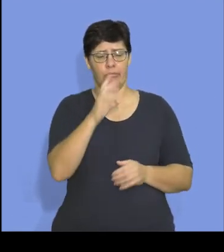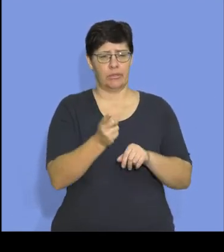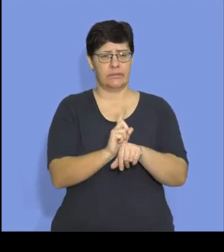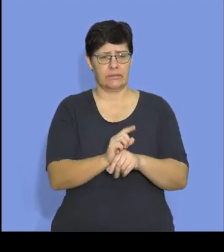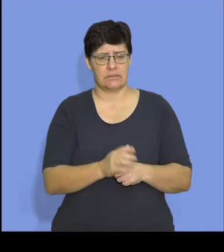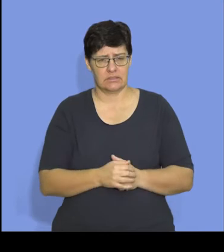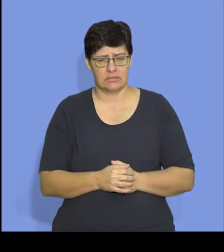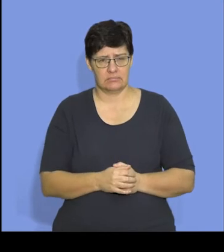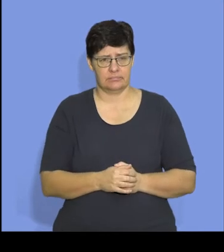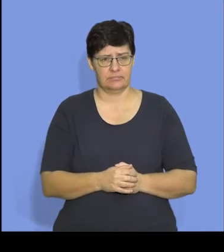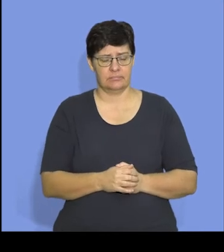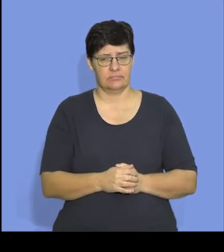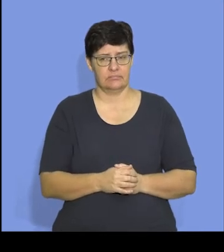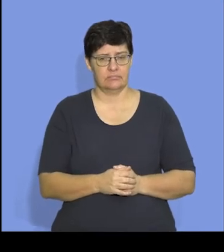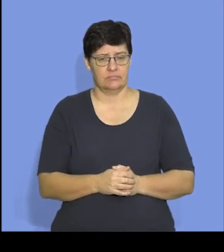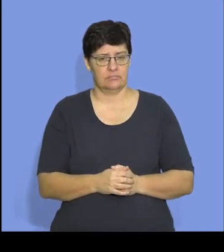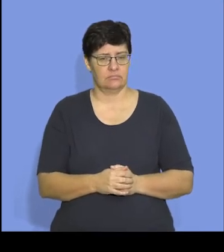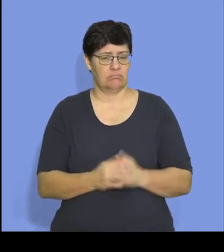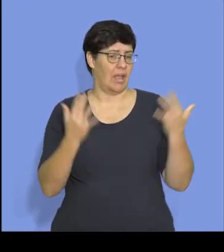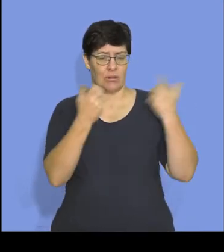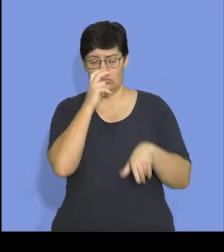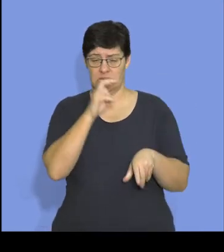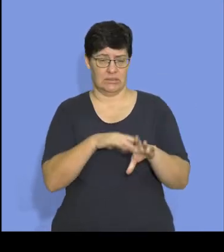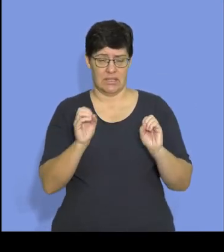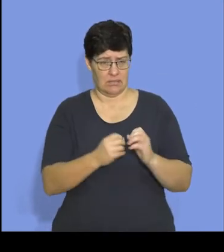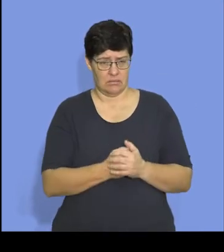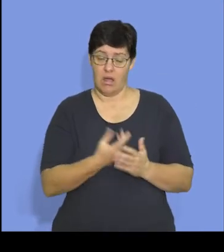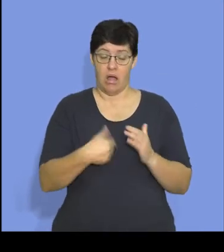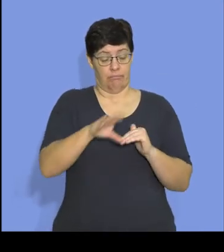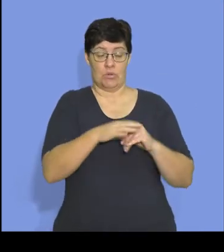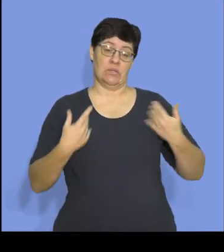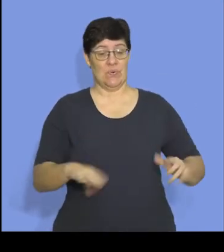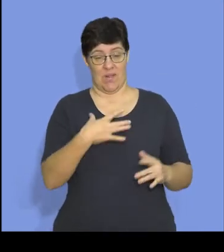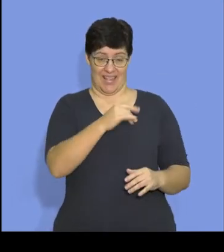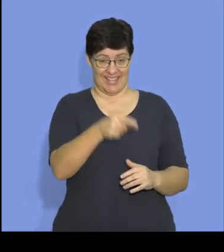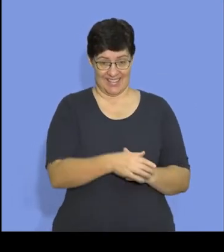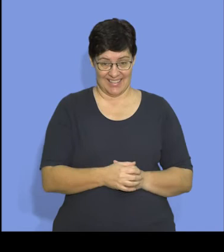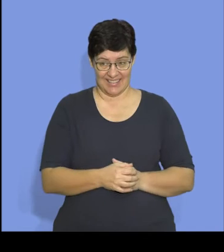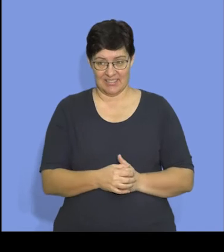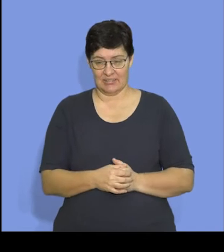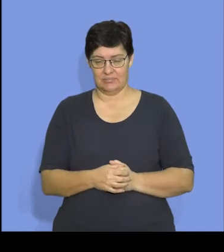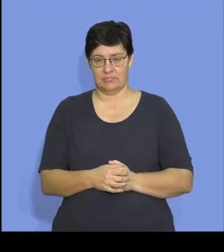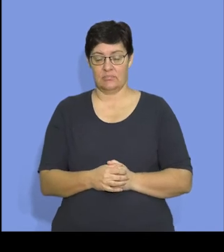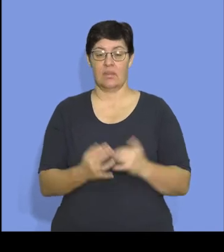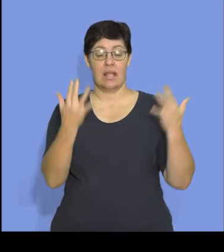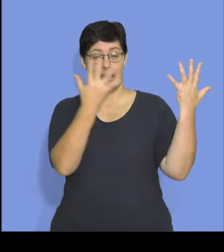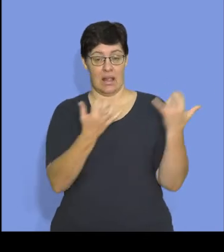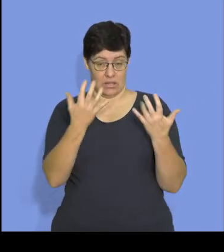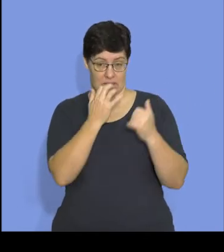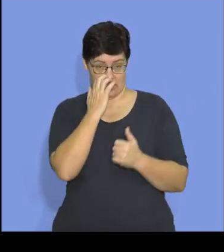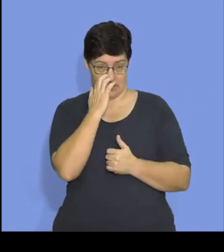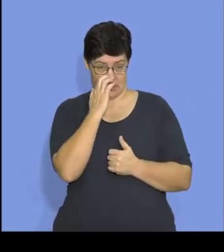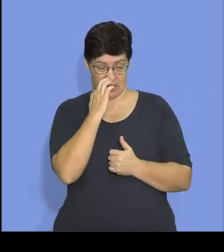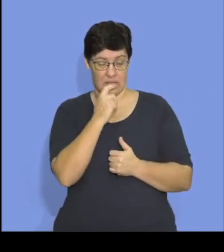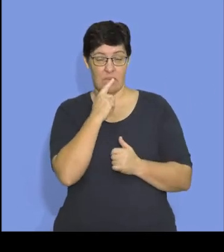3 seconds. No calculation needed. Bonus. We like those. Calculate, and we're using the graph for all of this,